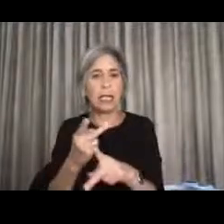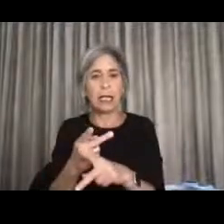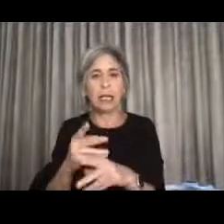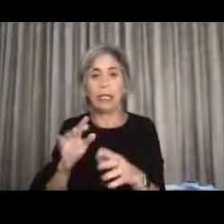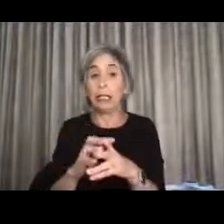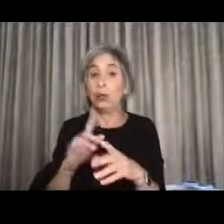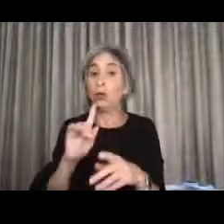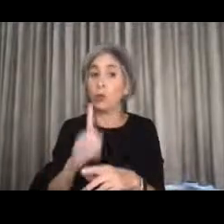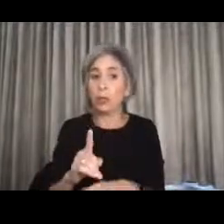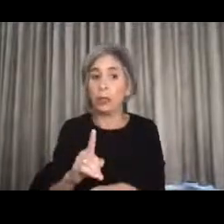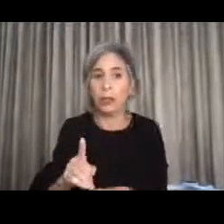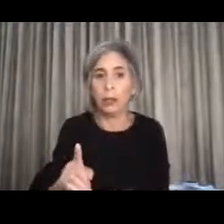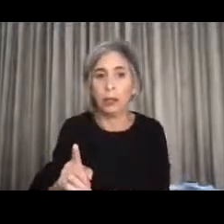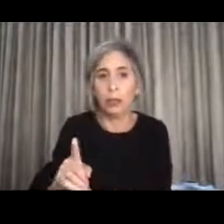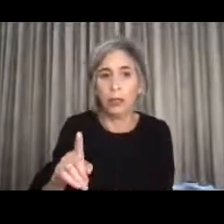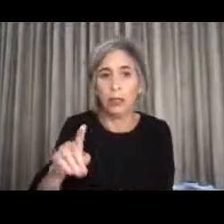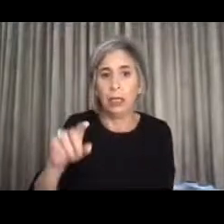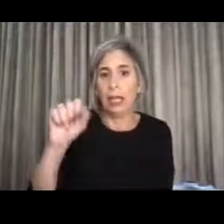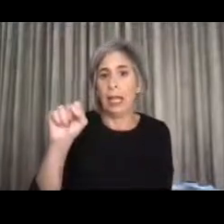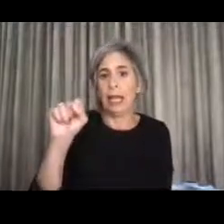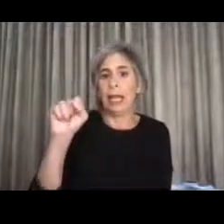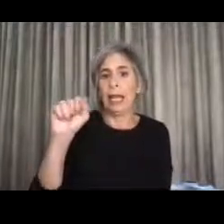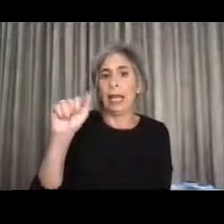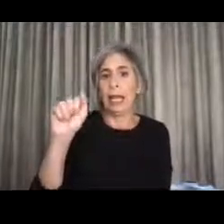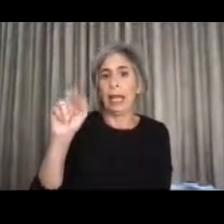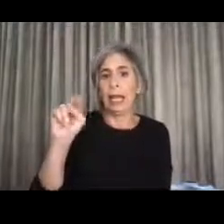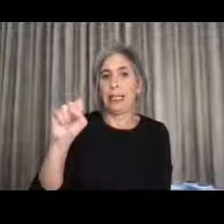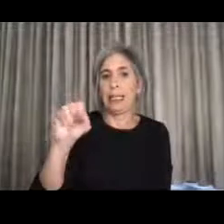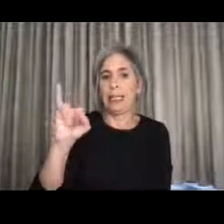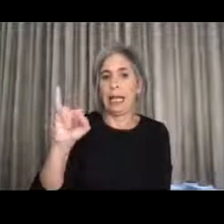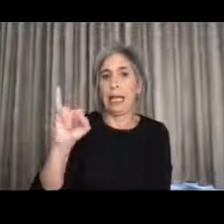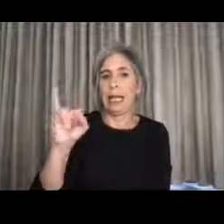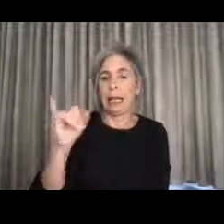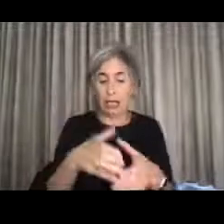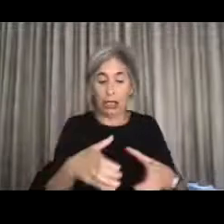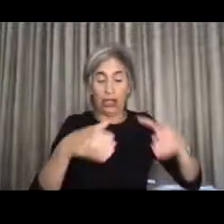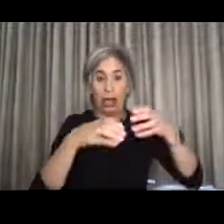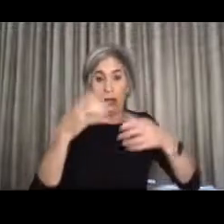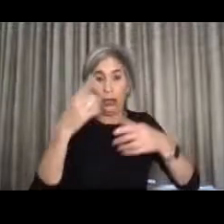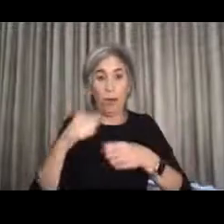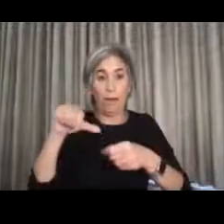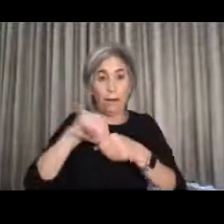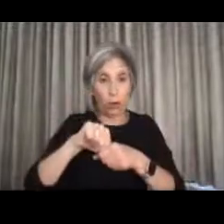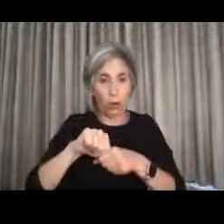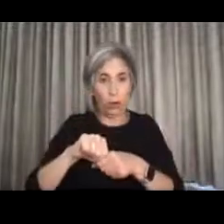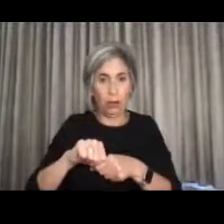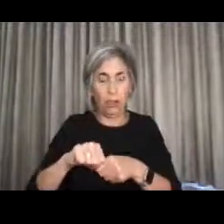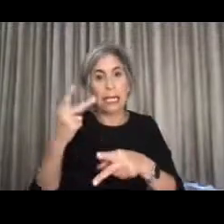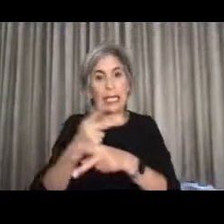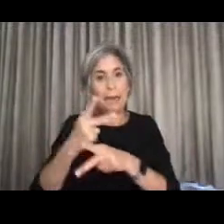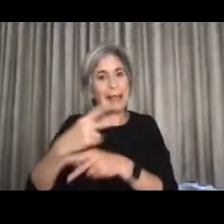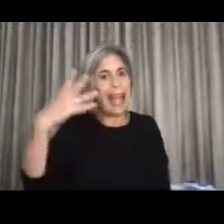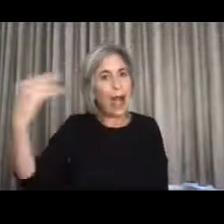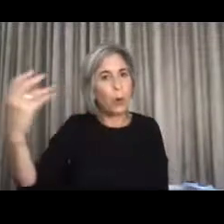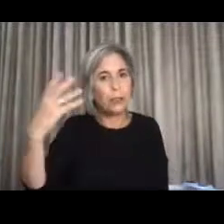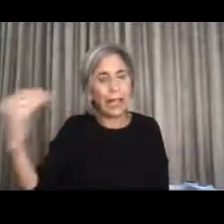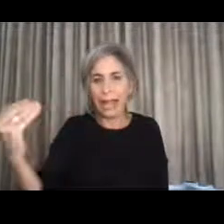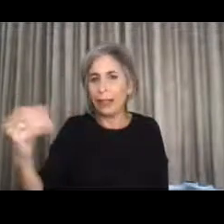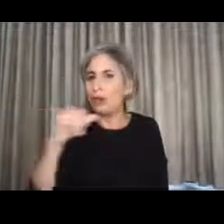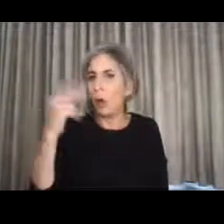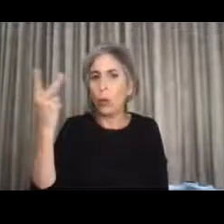containers away from the generator. Store fuel outdoors in a well ventilated space, never